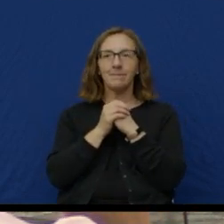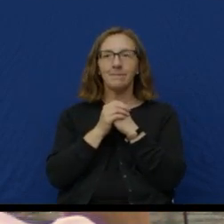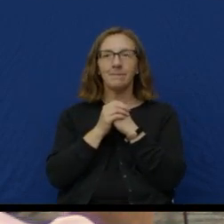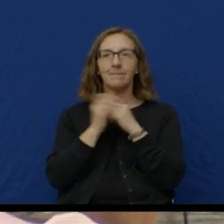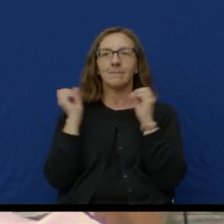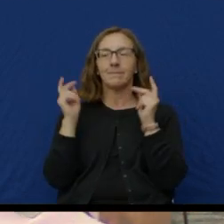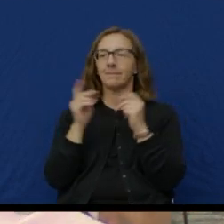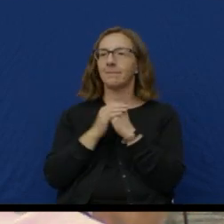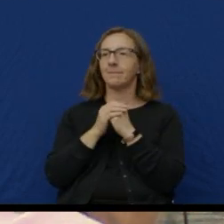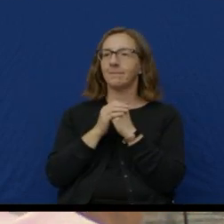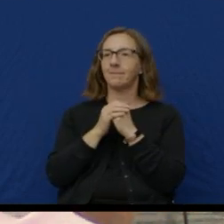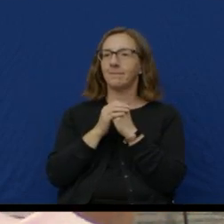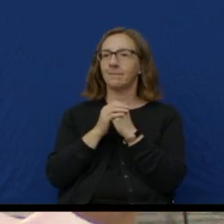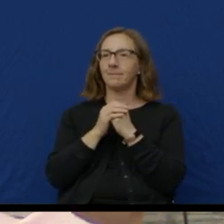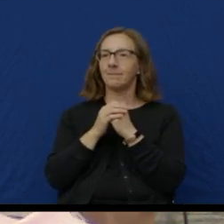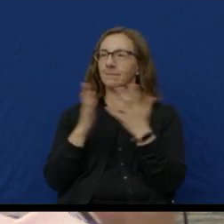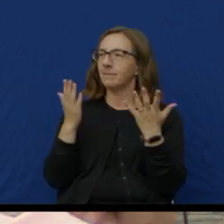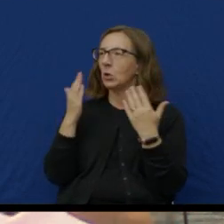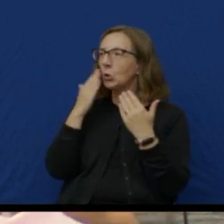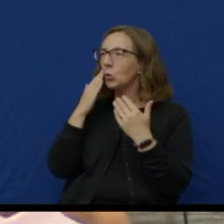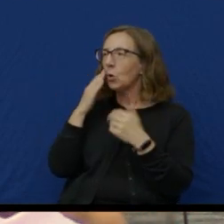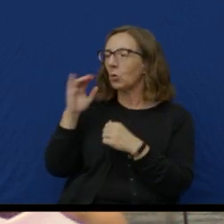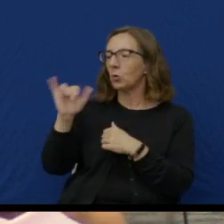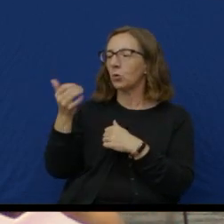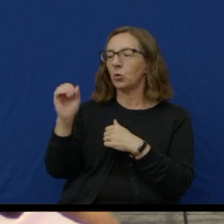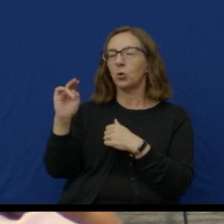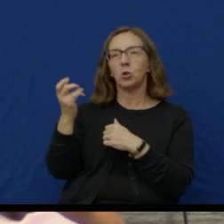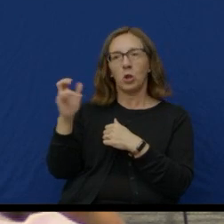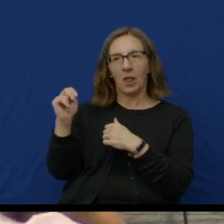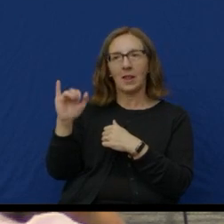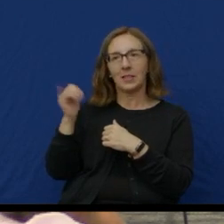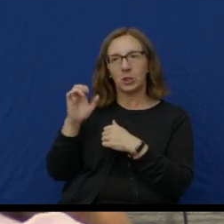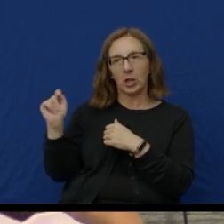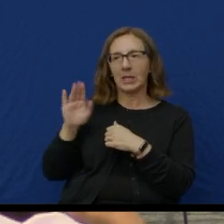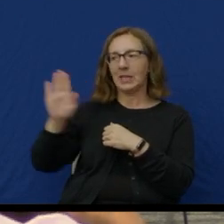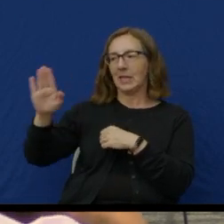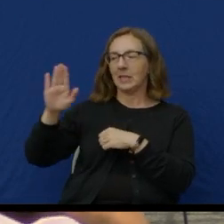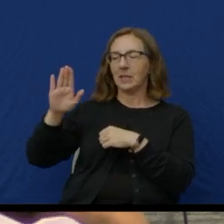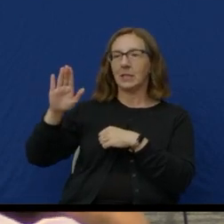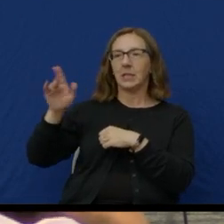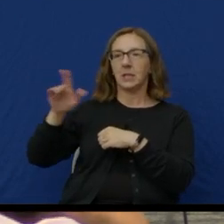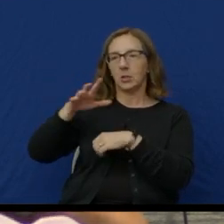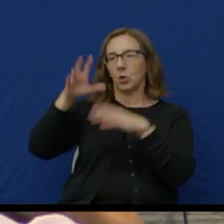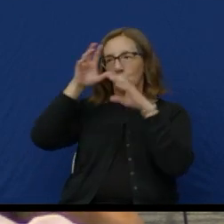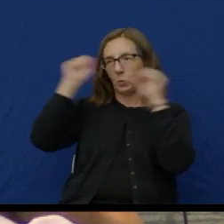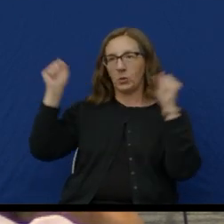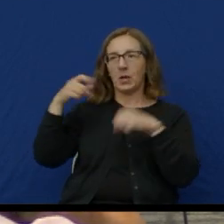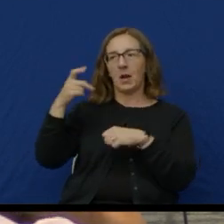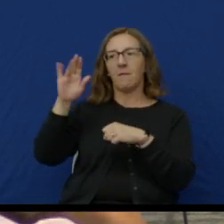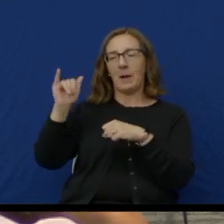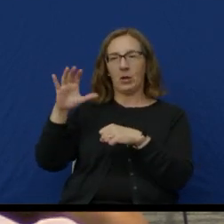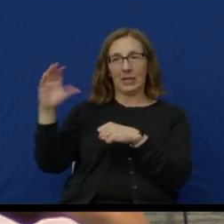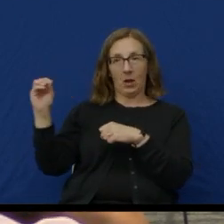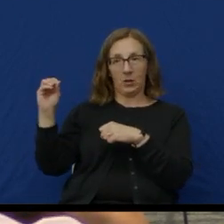you. Jonathan Jett, that most of you know from his time as superintendent in Perry County, has